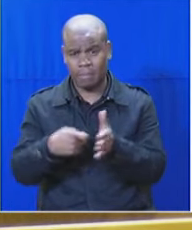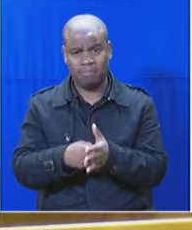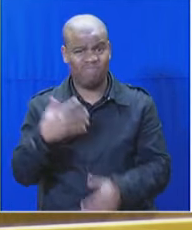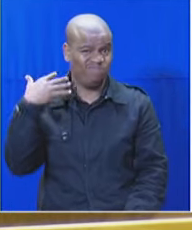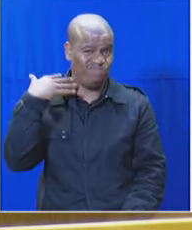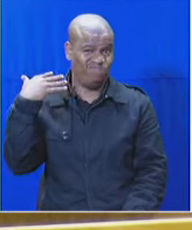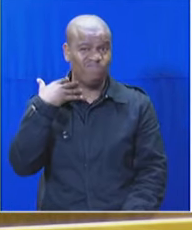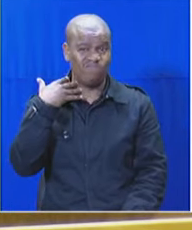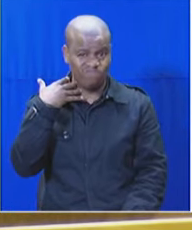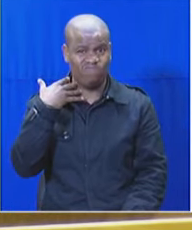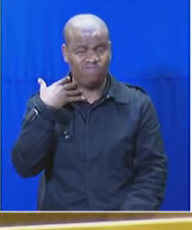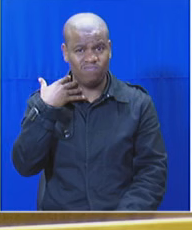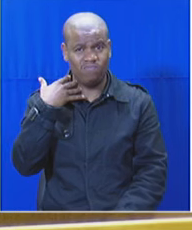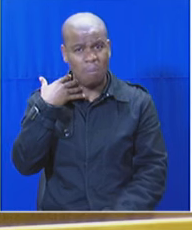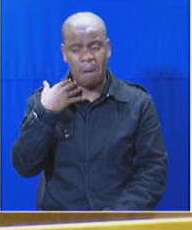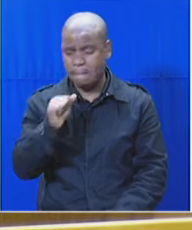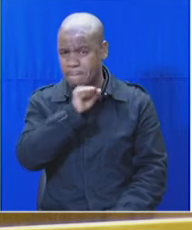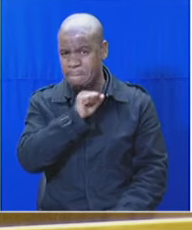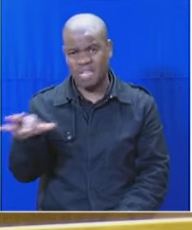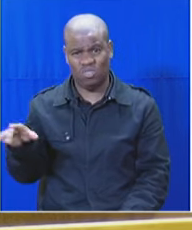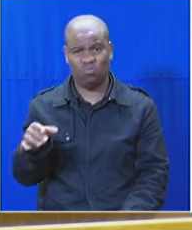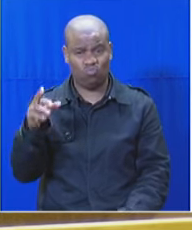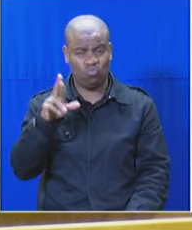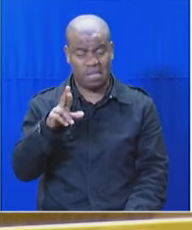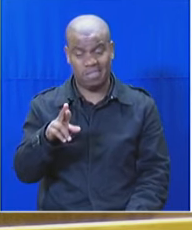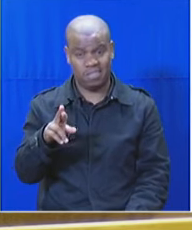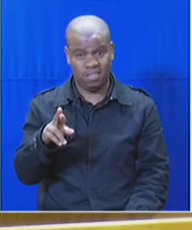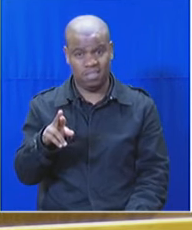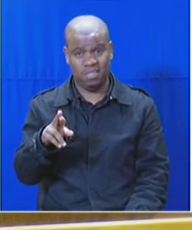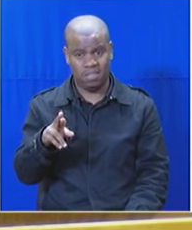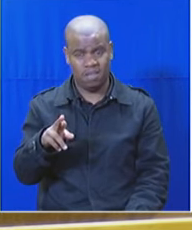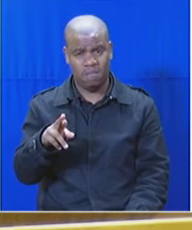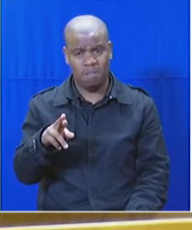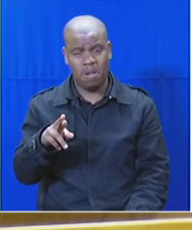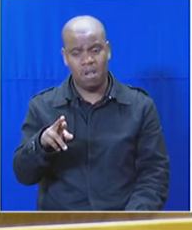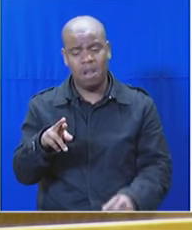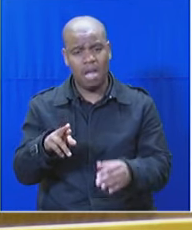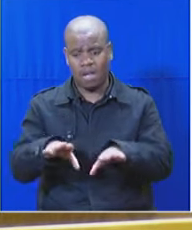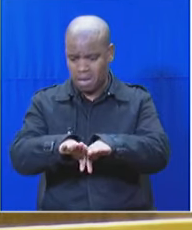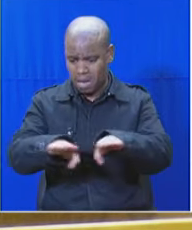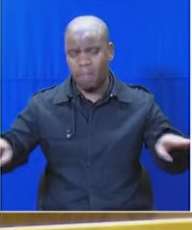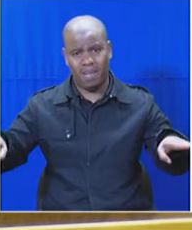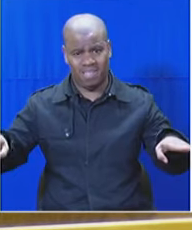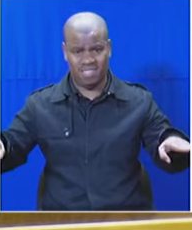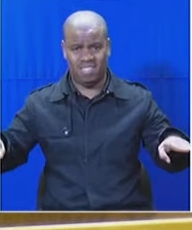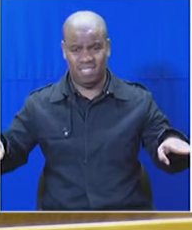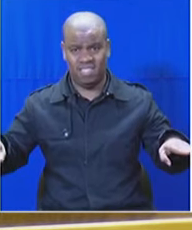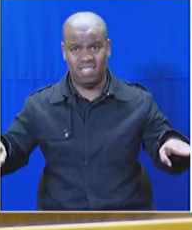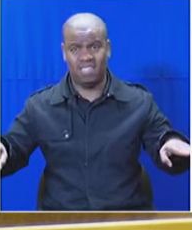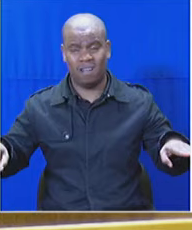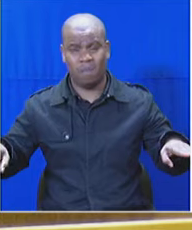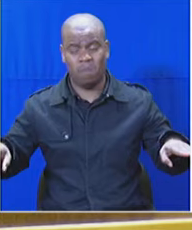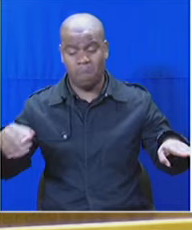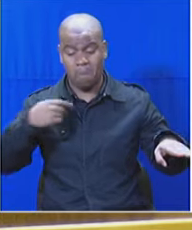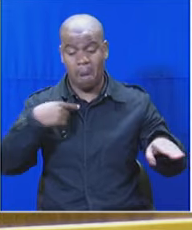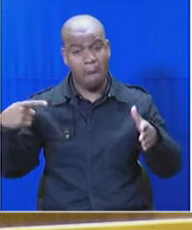Minister. Carpet, red carpet, Minister. Now, kuyatshengisa ukuthi kuneyinkinga laphana ku-expenditure